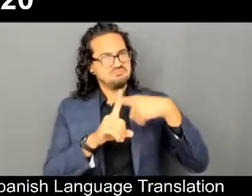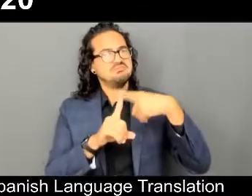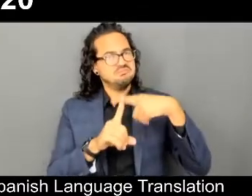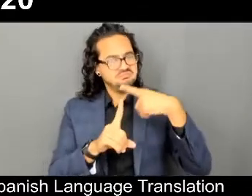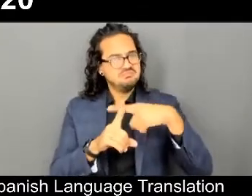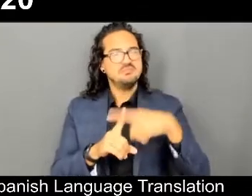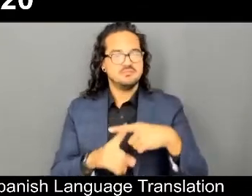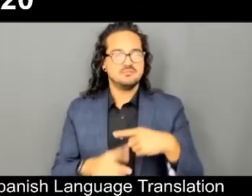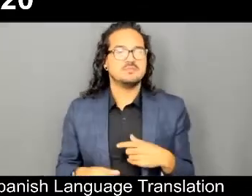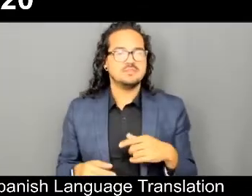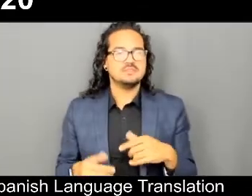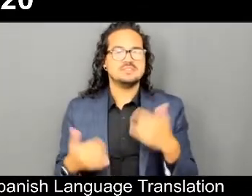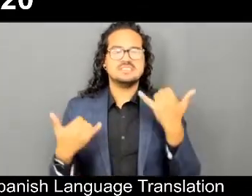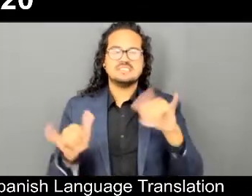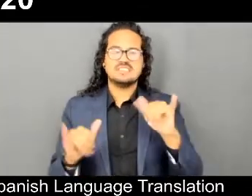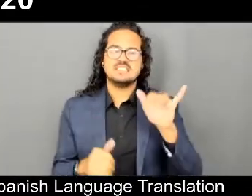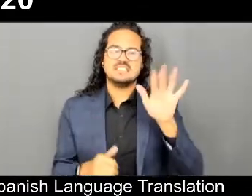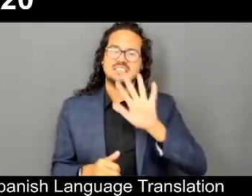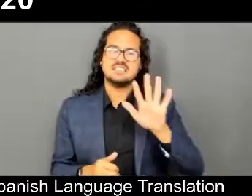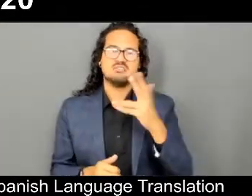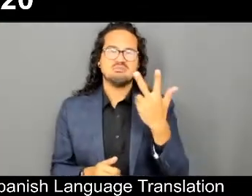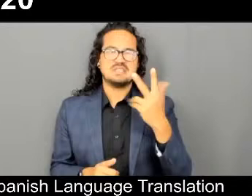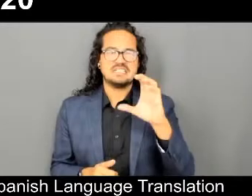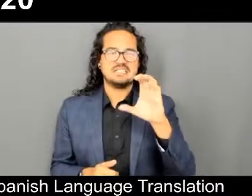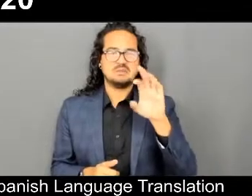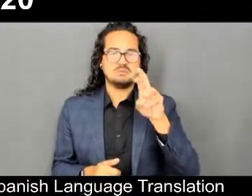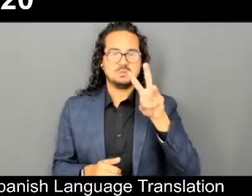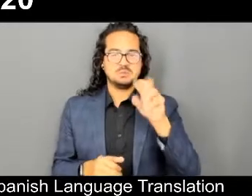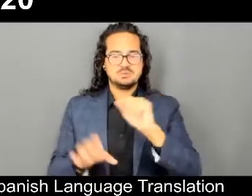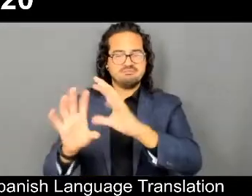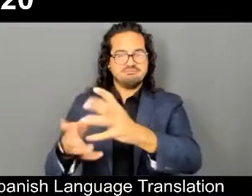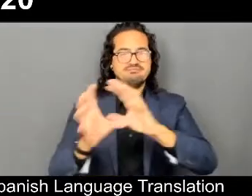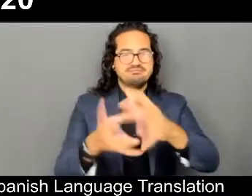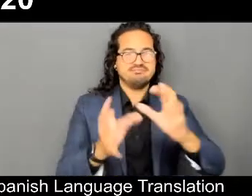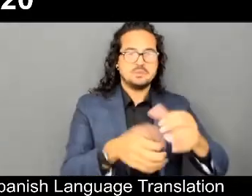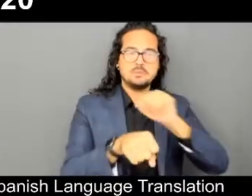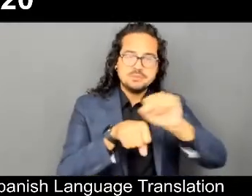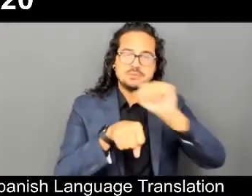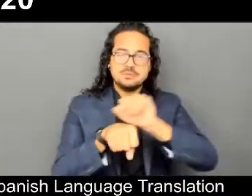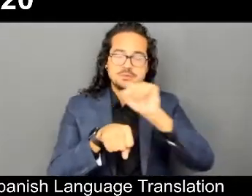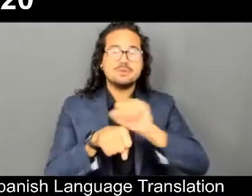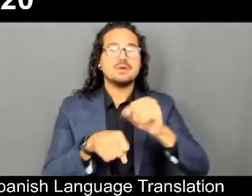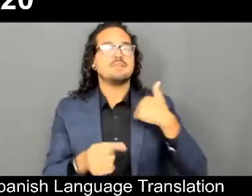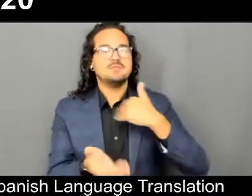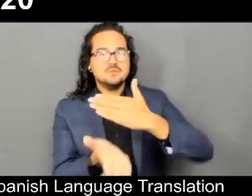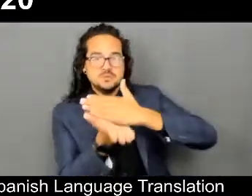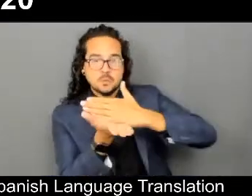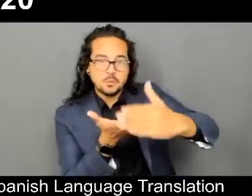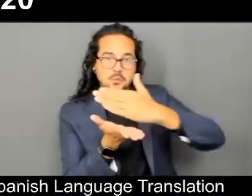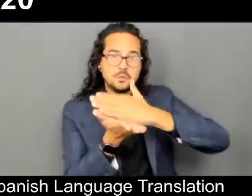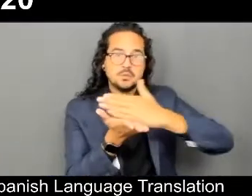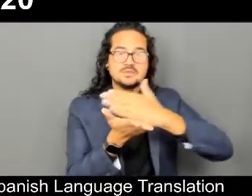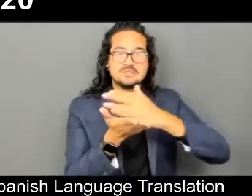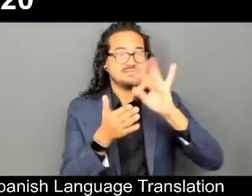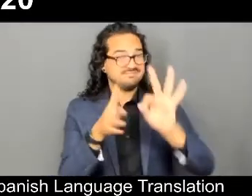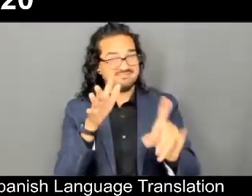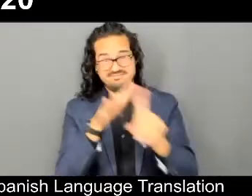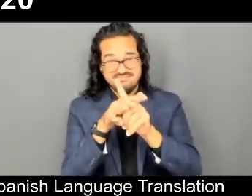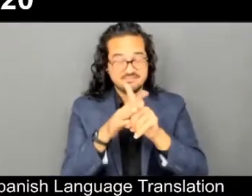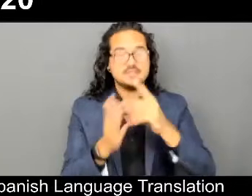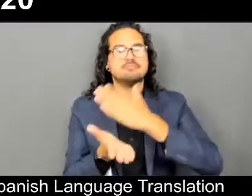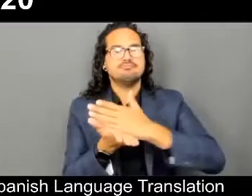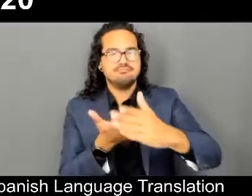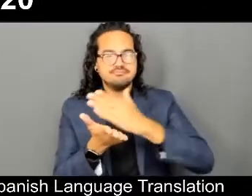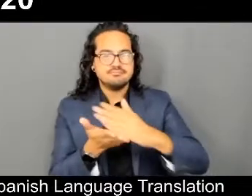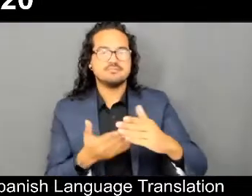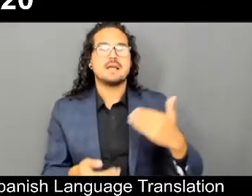there. Dozer if it is needed, and the hose lay made it in yesterday. So kind of what that means is